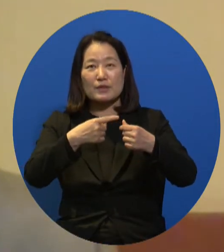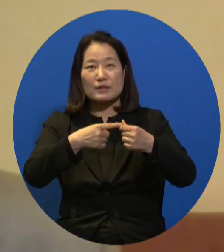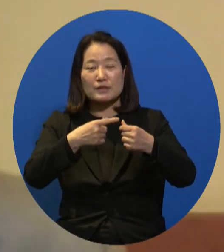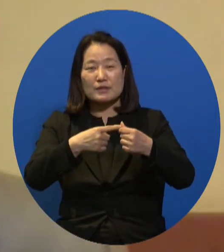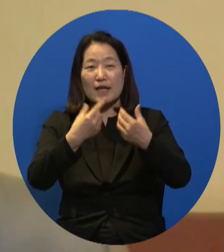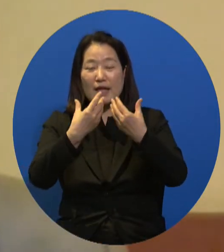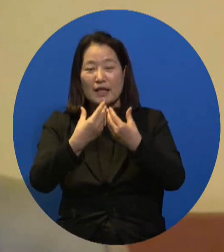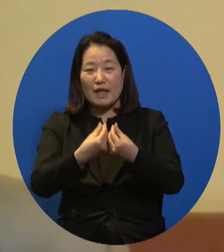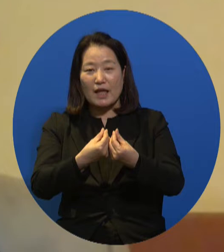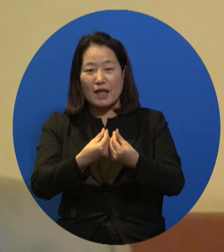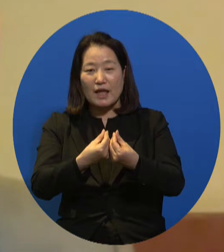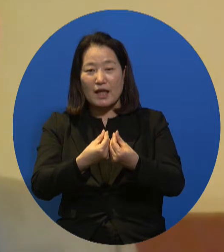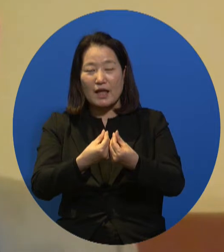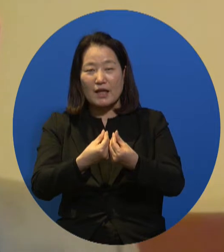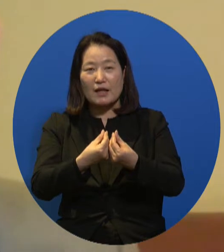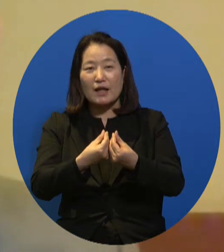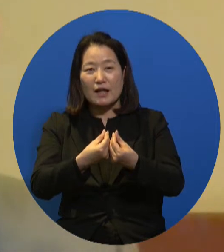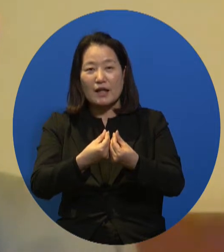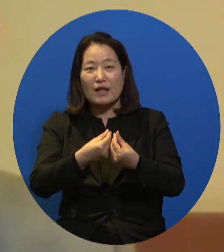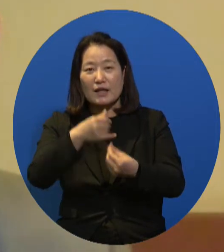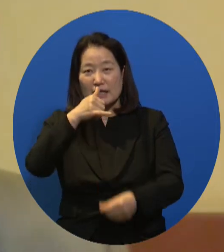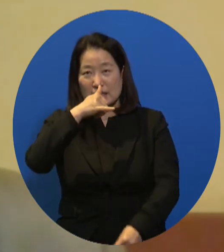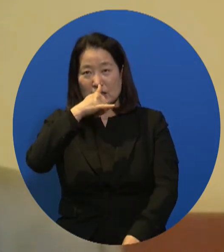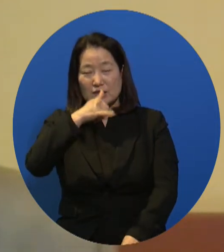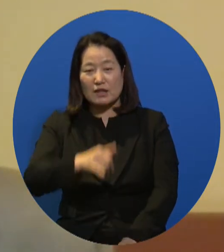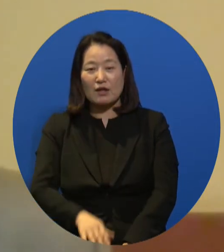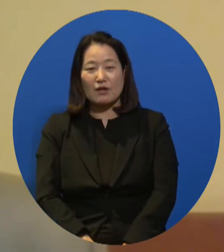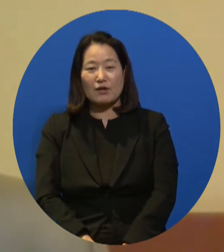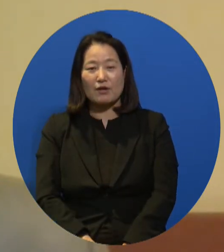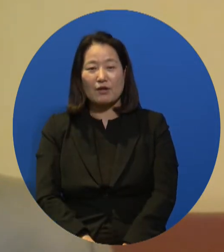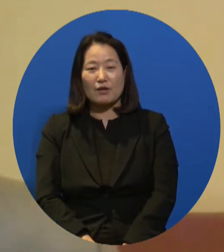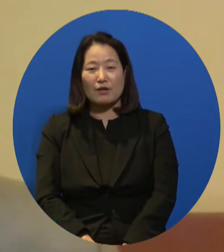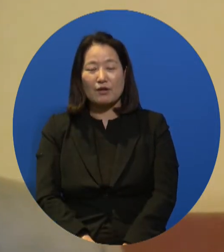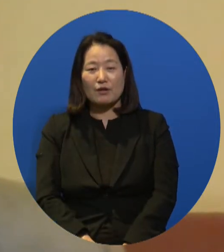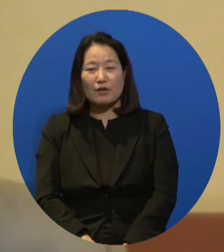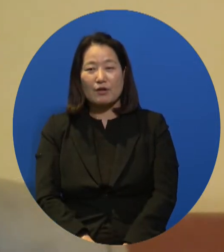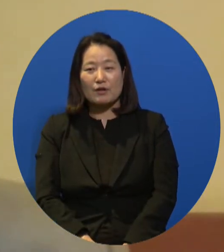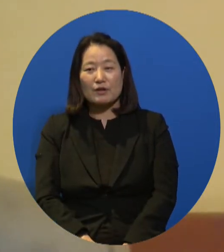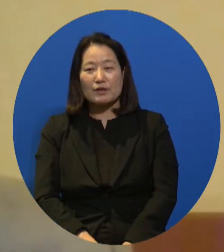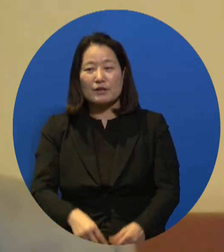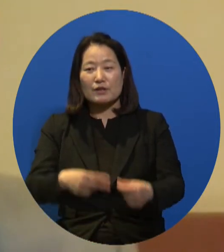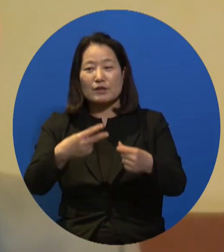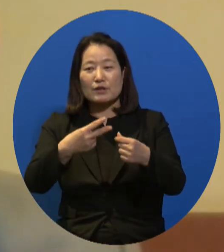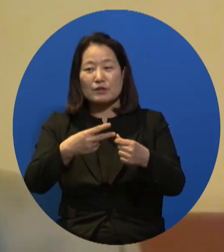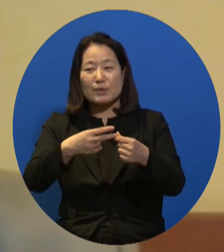3 inquiries, the second in Spain and the third in Hungary.